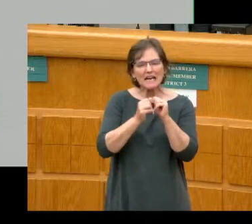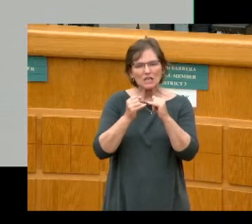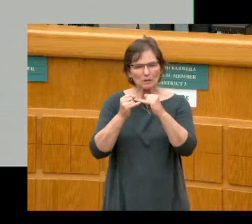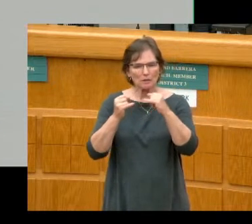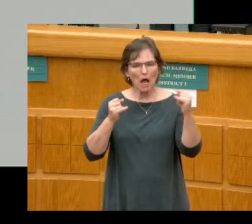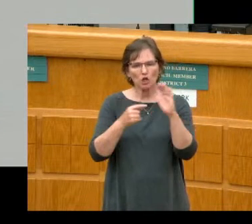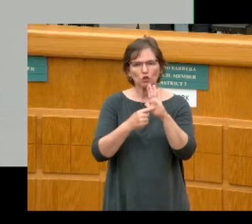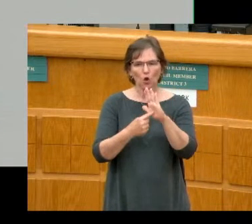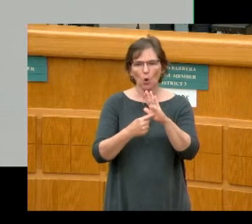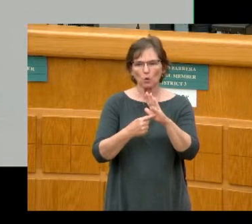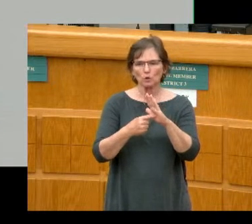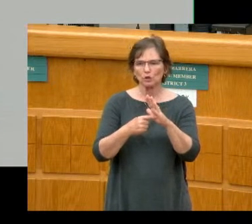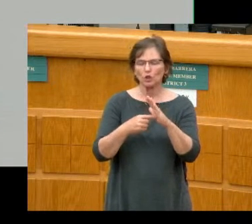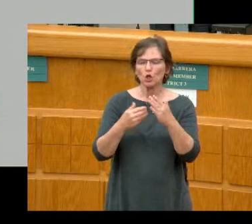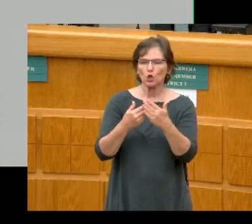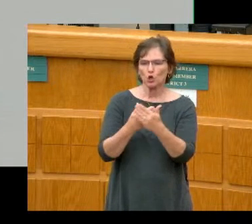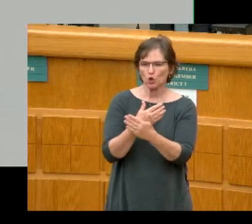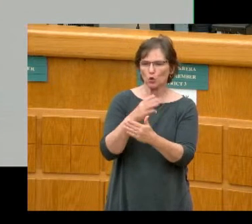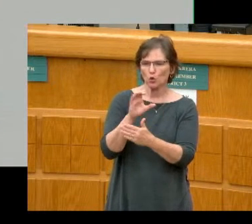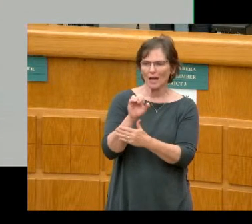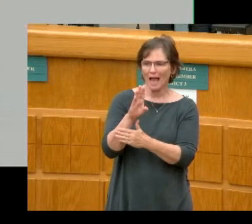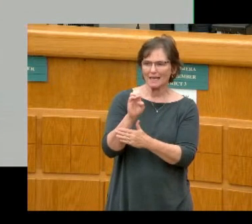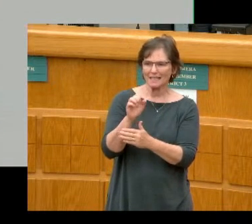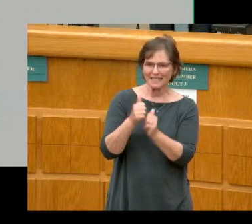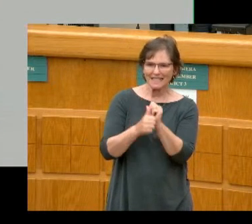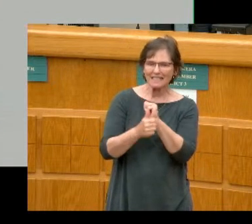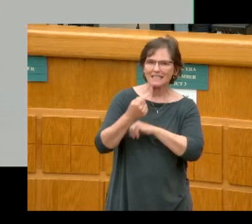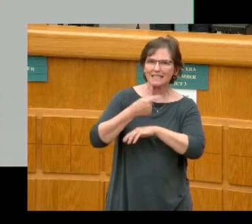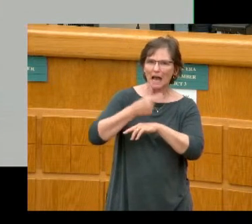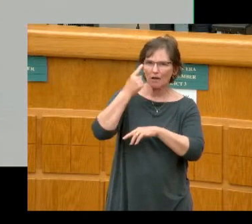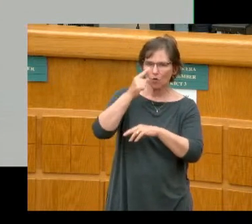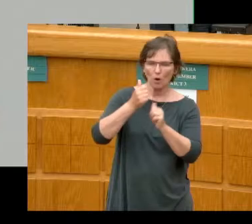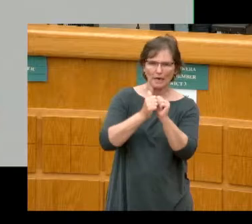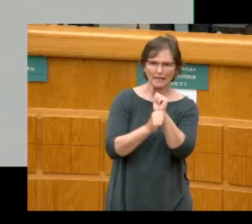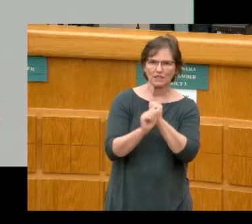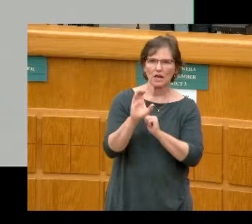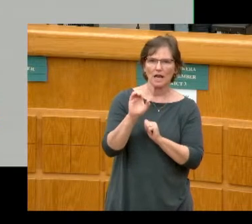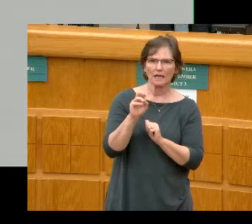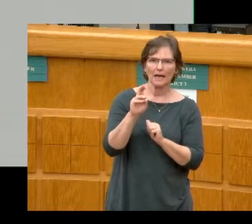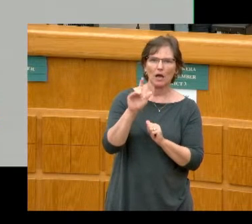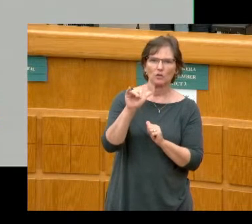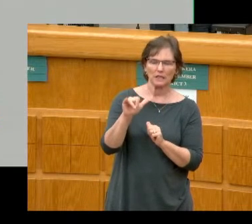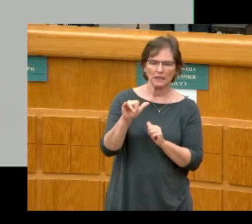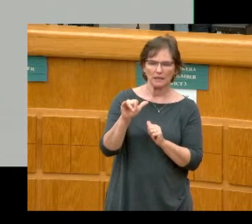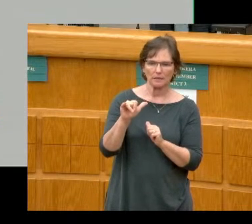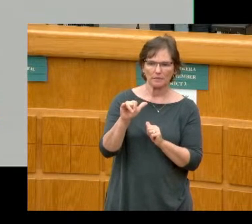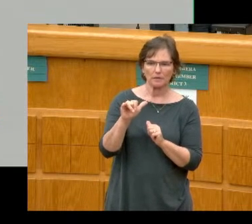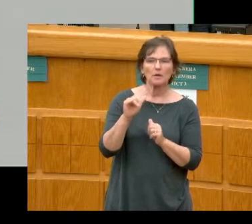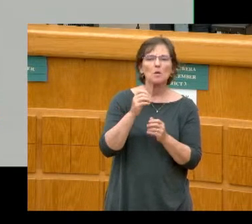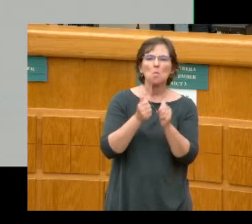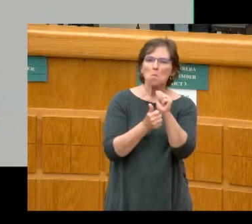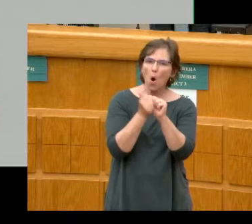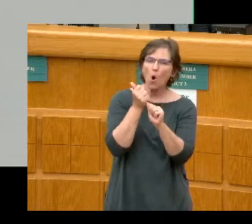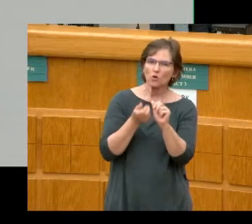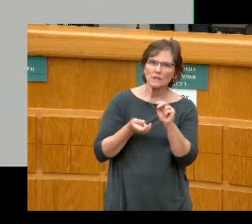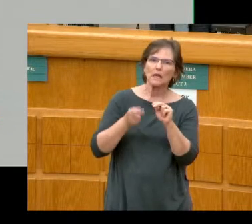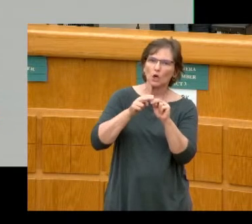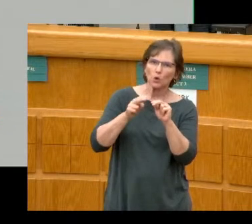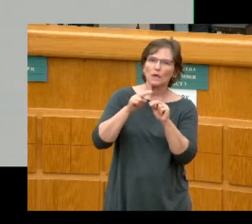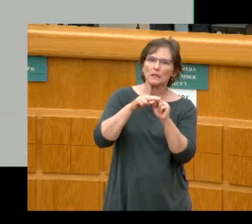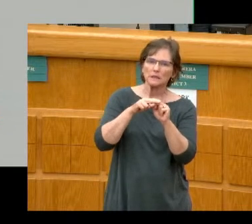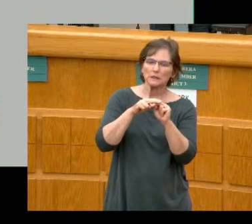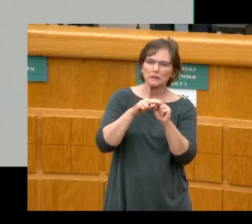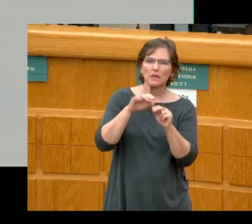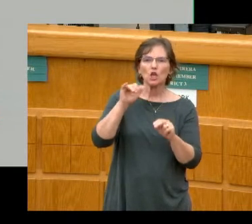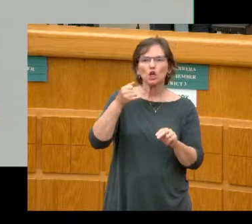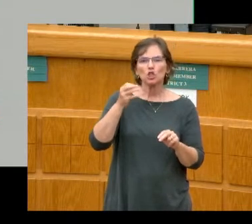an outbreak in the summer that was quite large. So I'm going to skip over these slides. I'm going to go to the ones that matter because